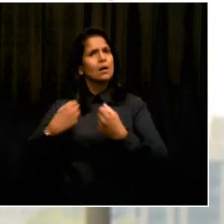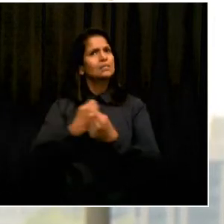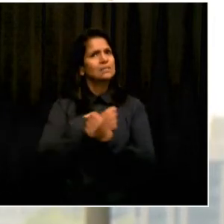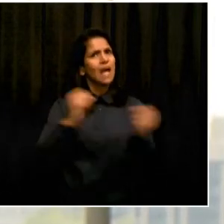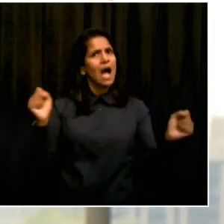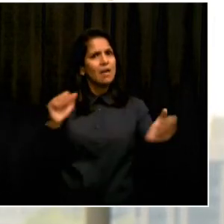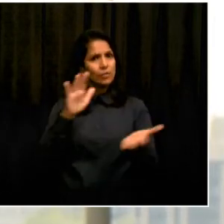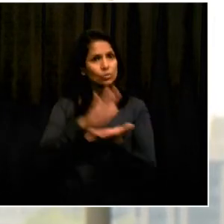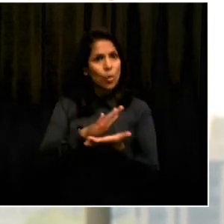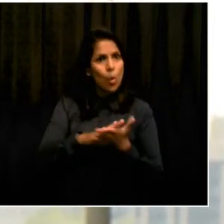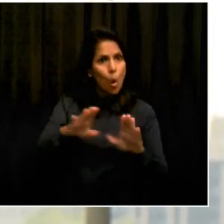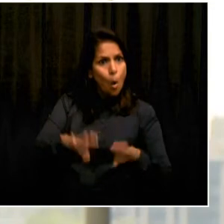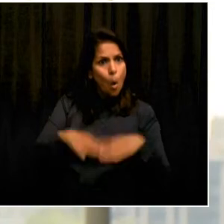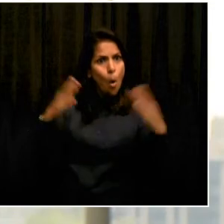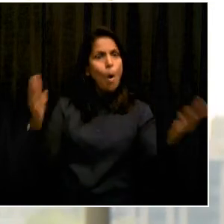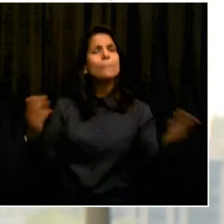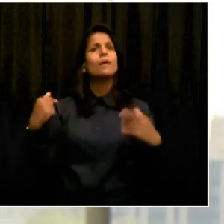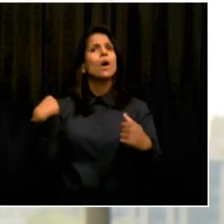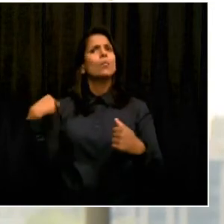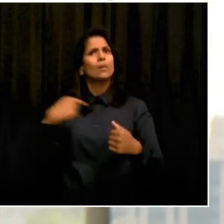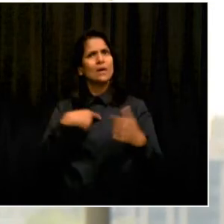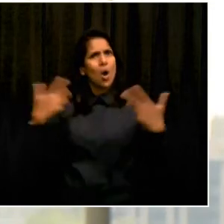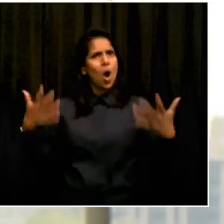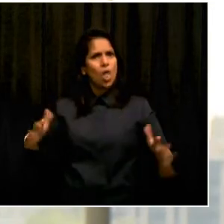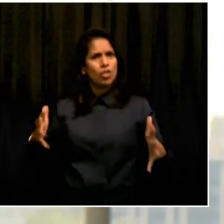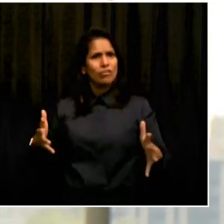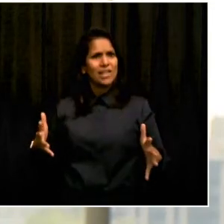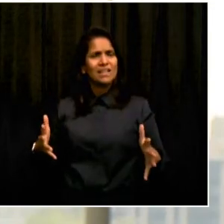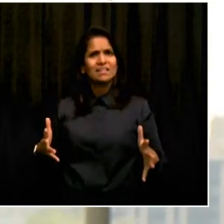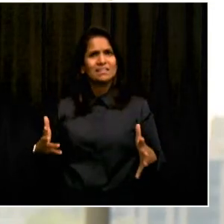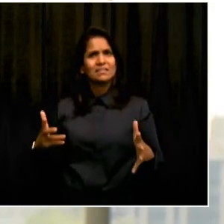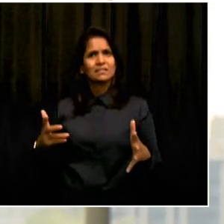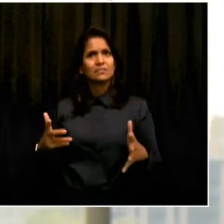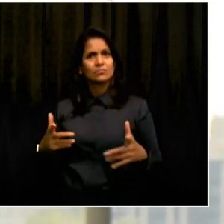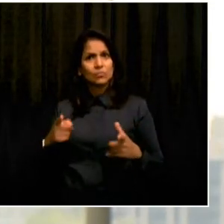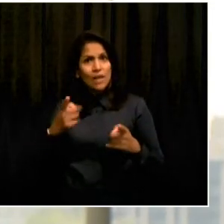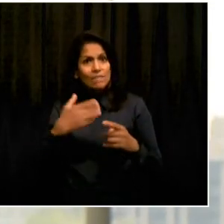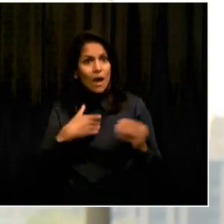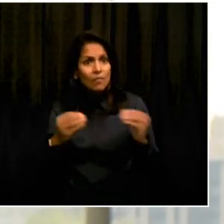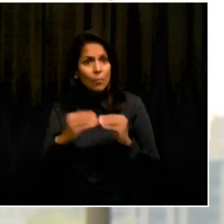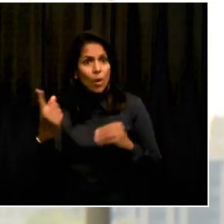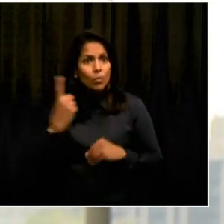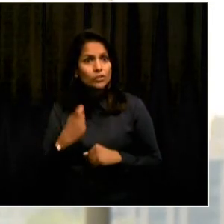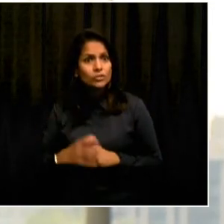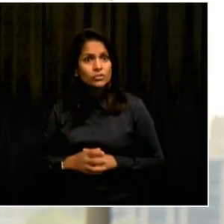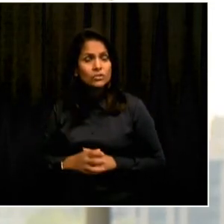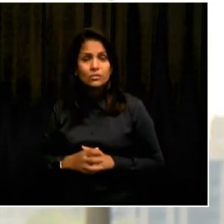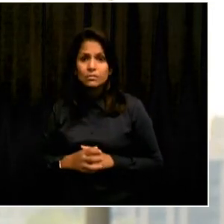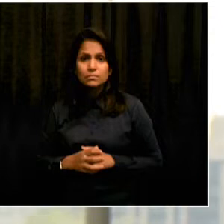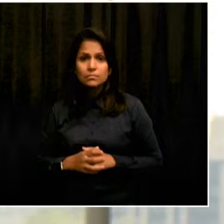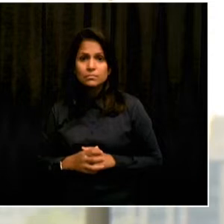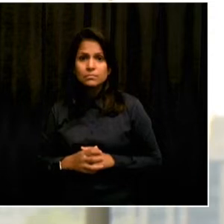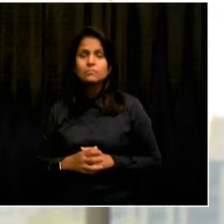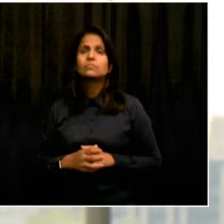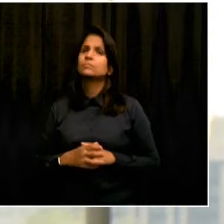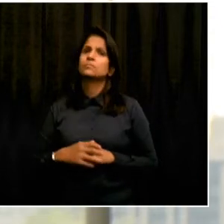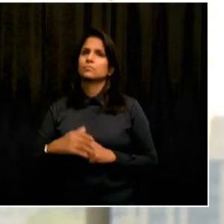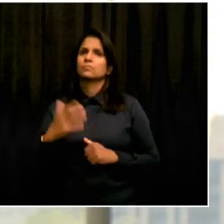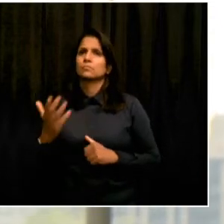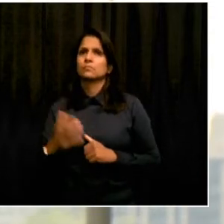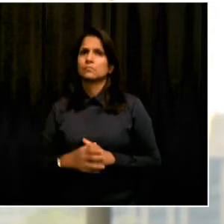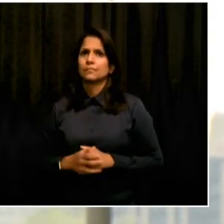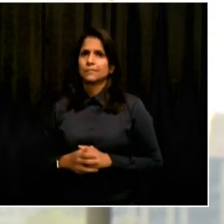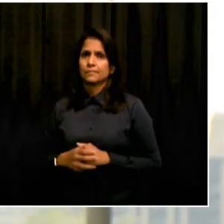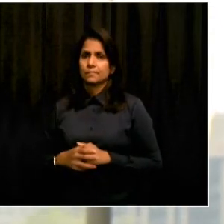off. To follow up on that point, there have been detailed plans that were developed by the Deputy Mayor, Vicky Bean,